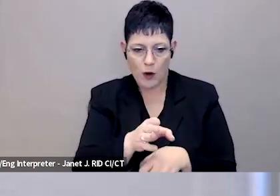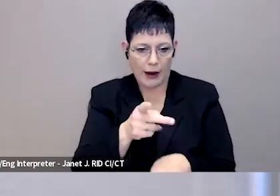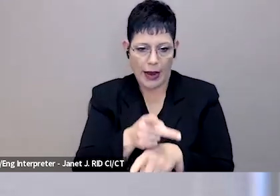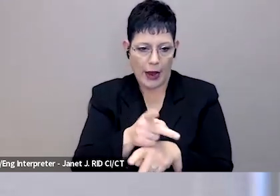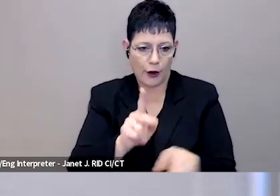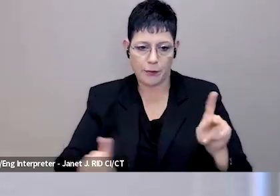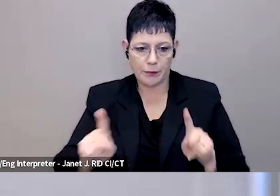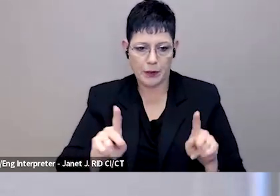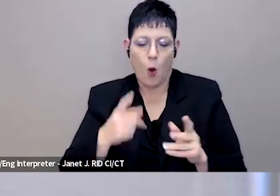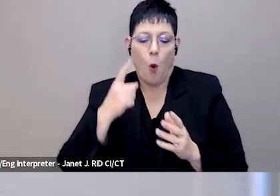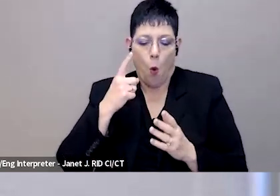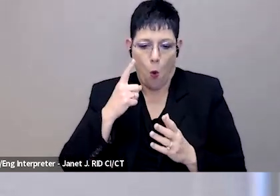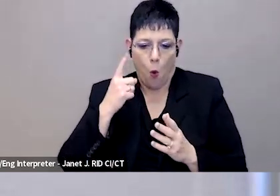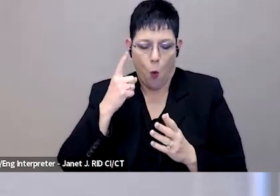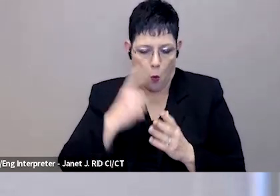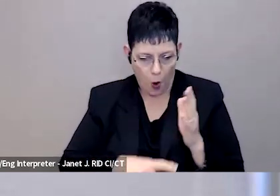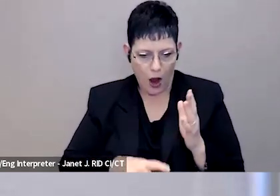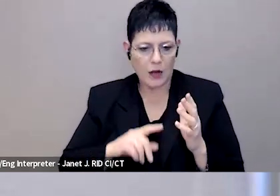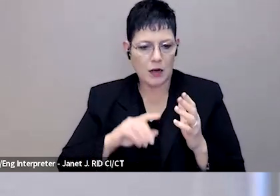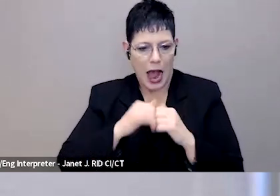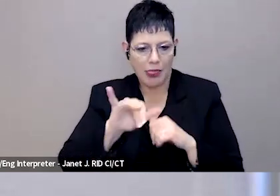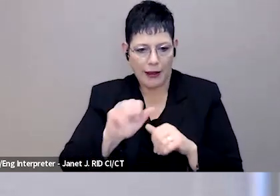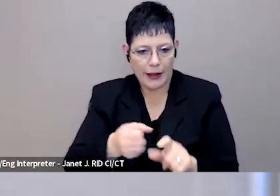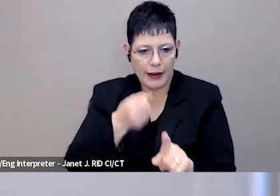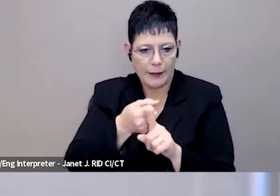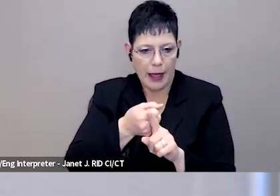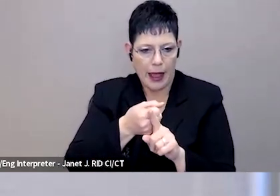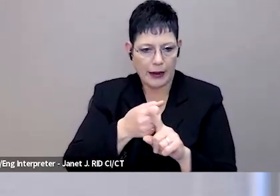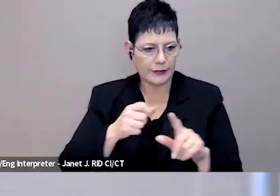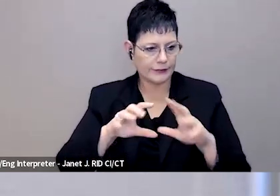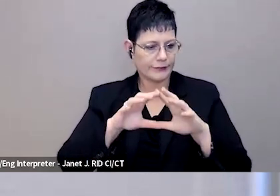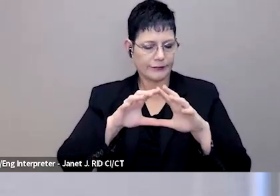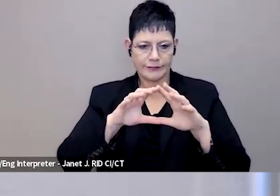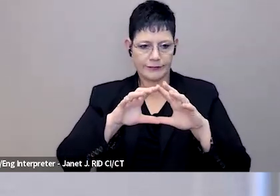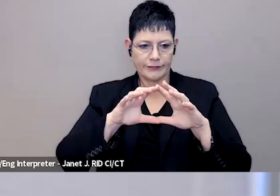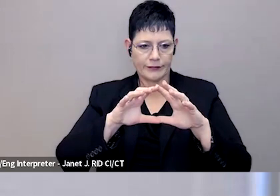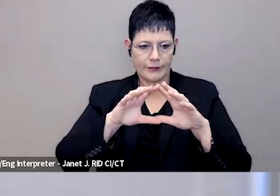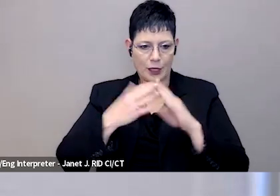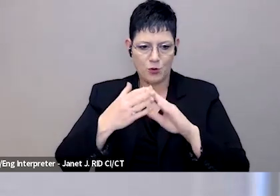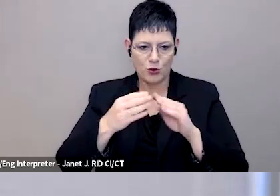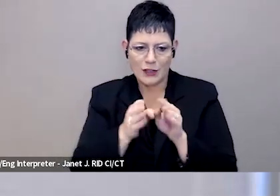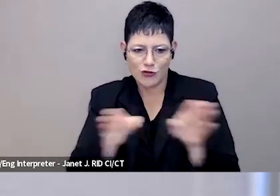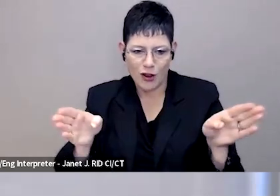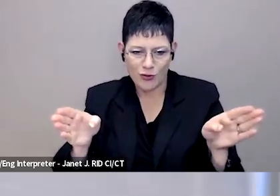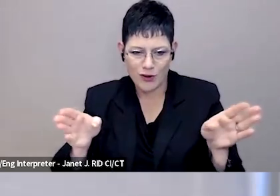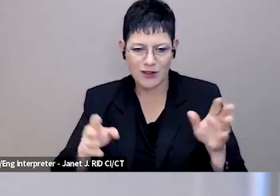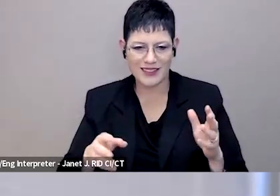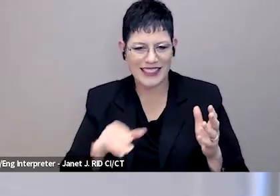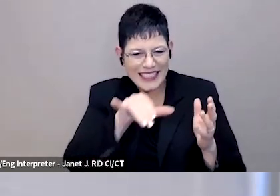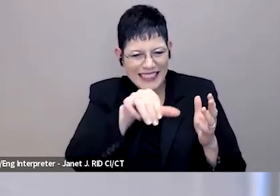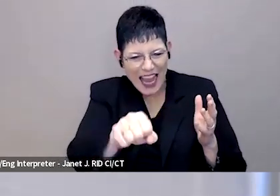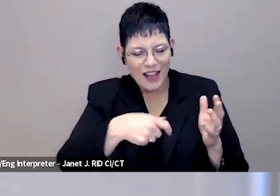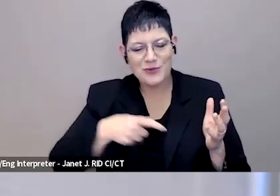and the contributions that can have to society. So I think as we're looking at this, that yes, we need